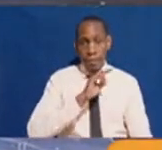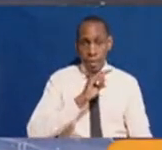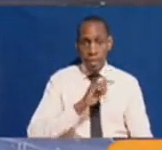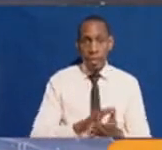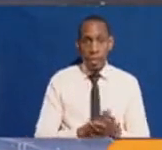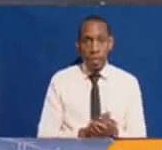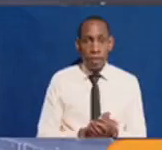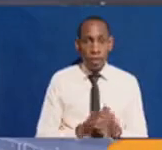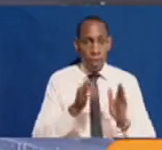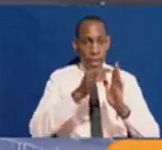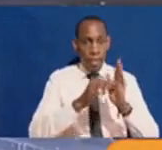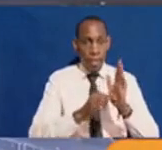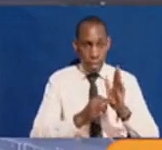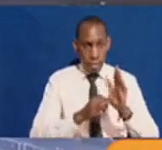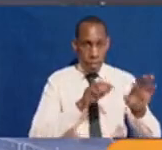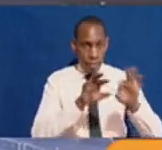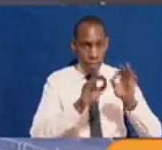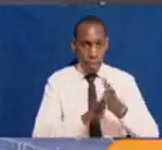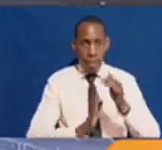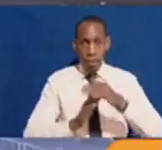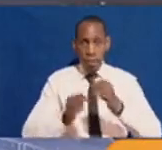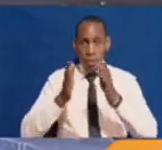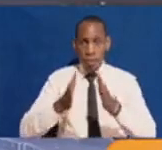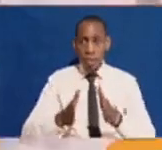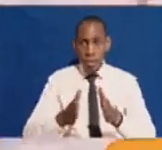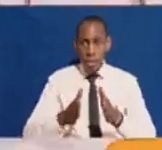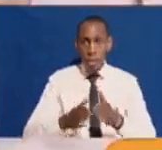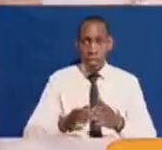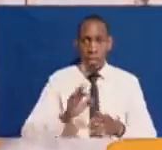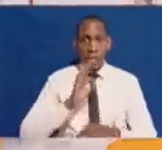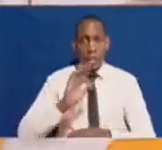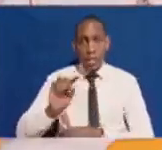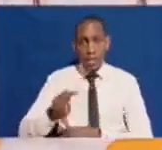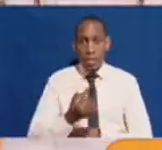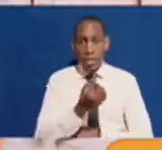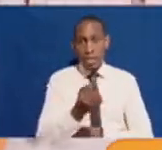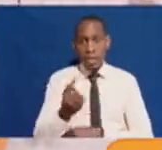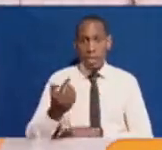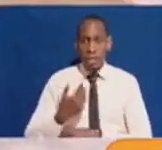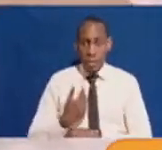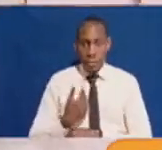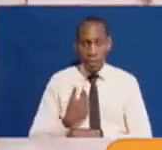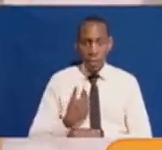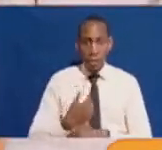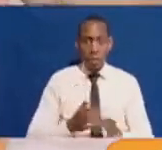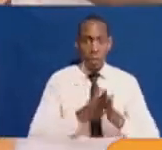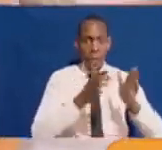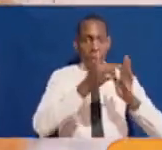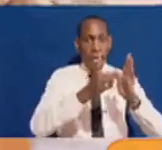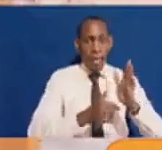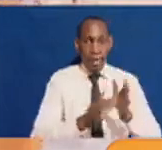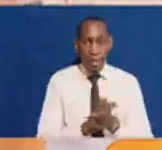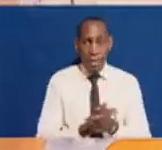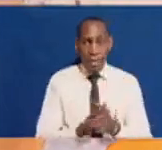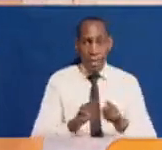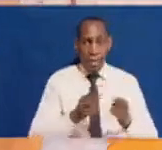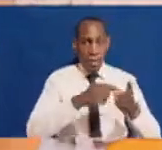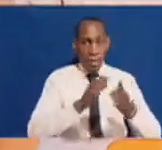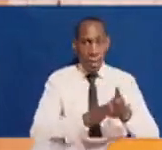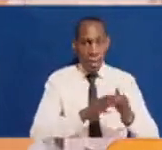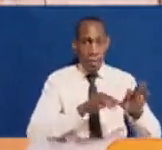Shabiki Major Leagues jackpot. The 12 winners won up to 300,000 shillings each in the Major Leagues by correctly predicting